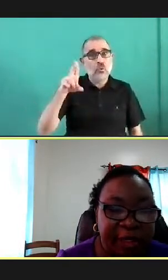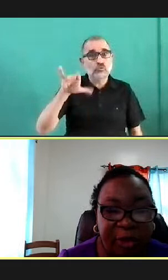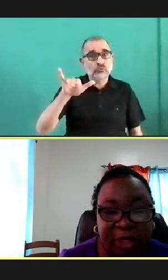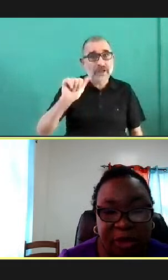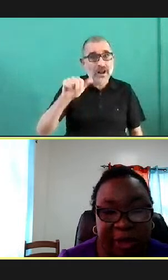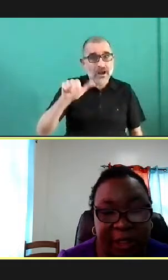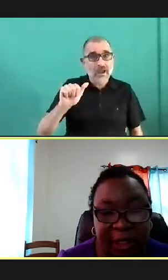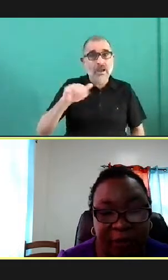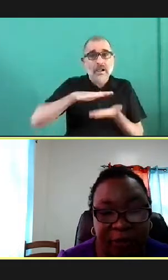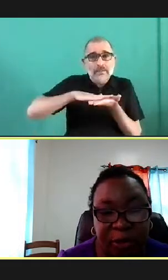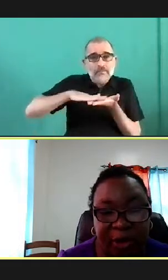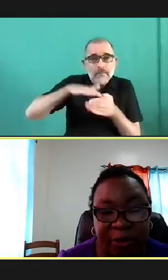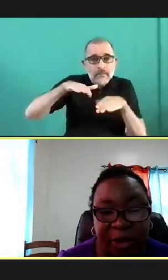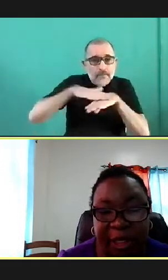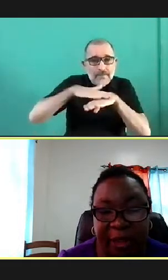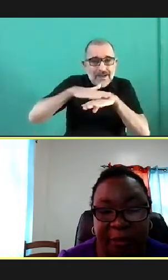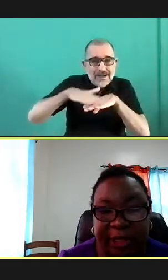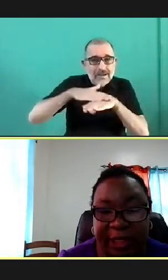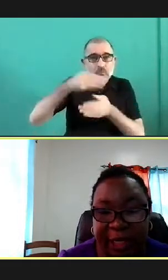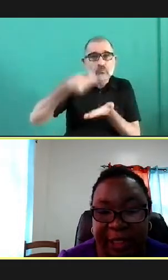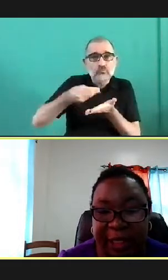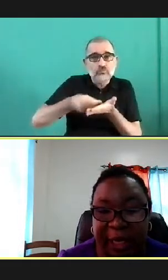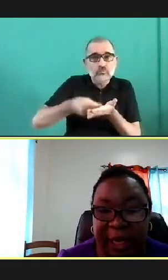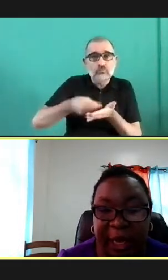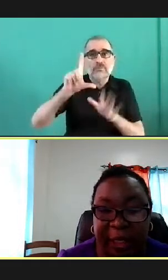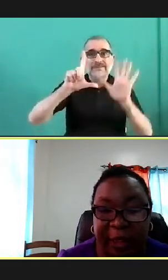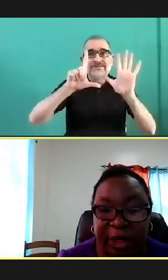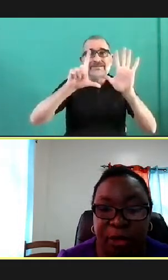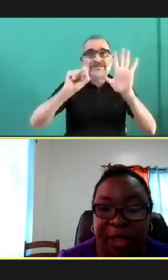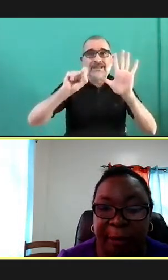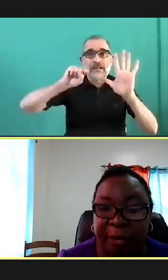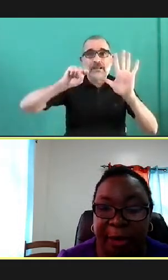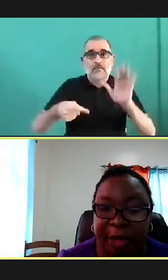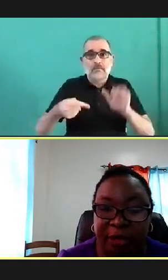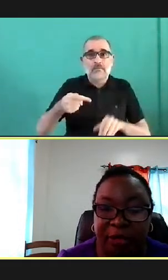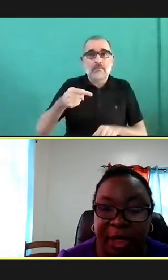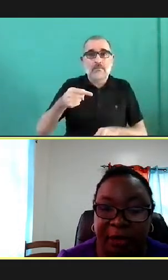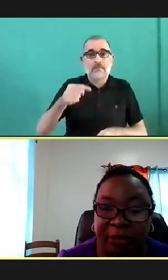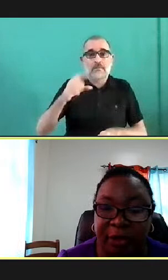unemployment rate in 2020 of 12.8% and a youth